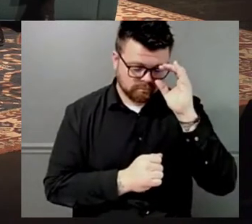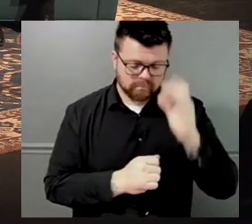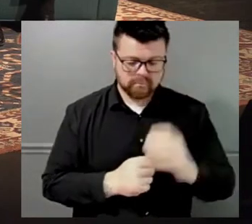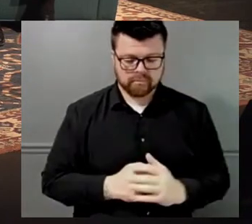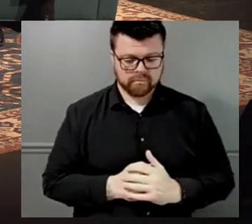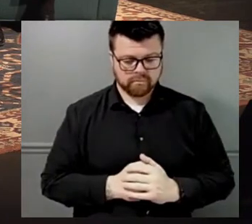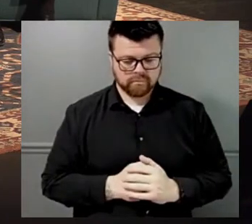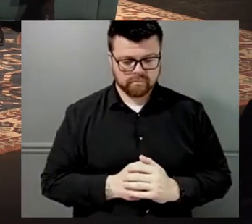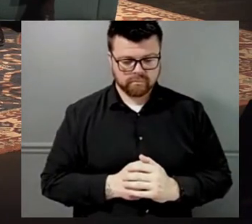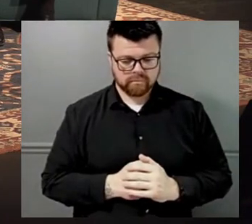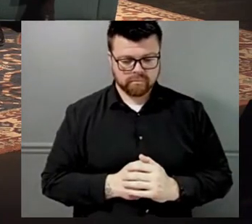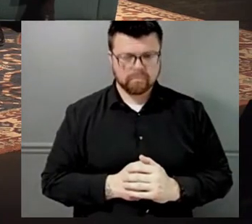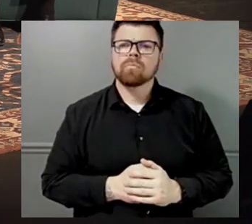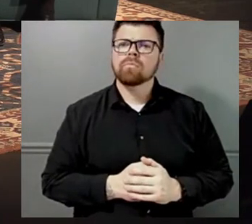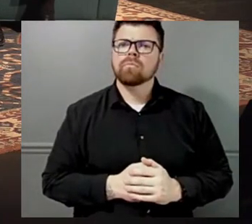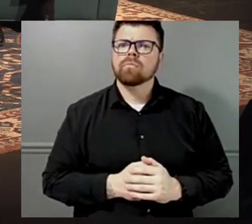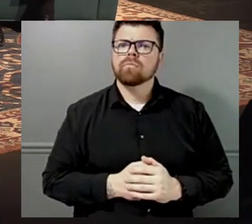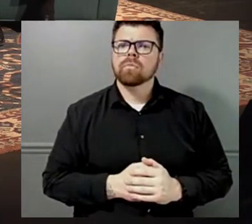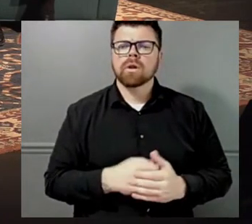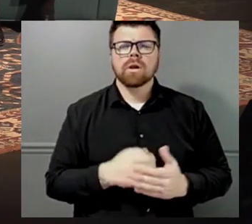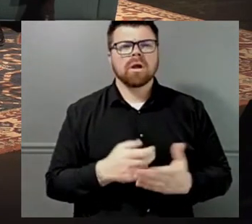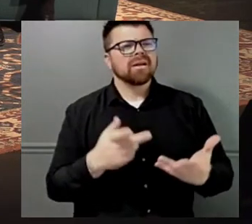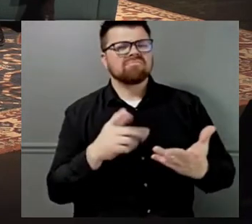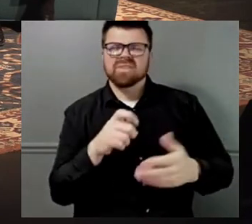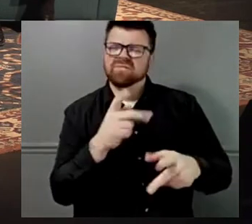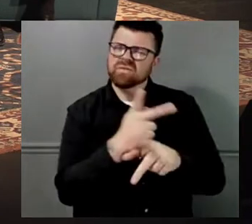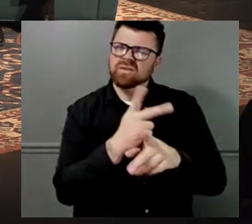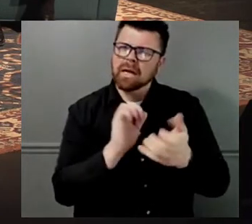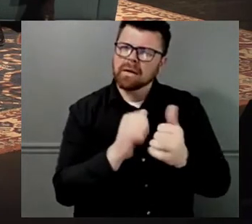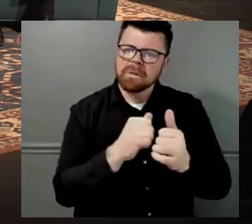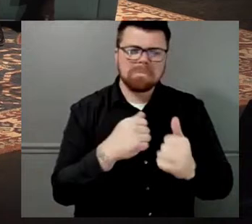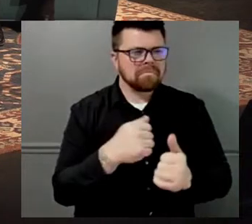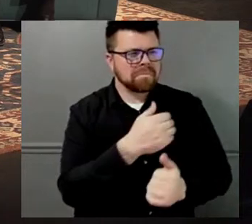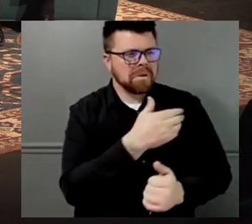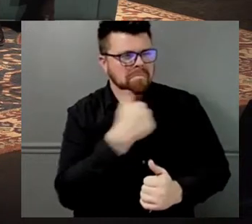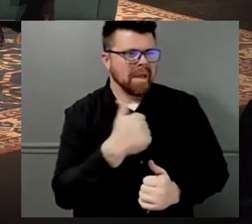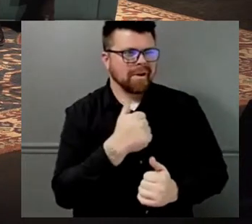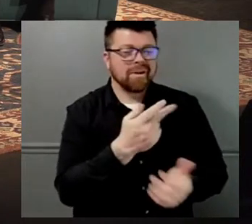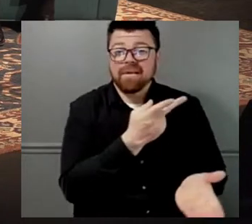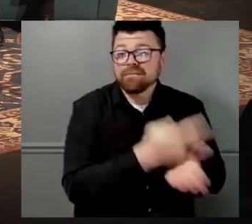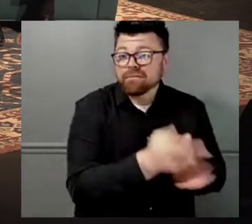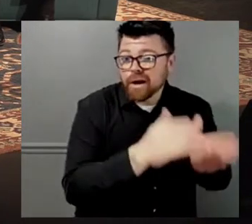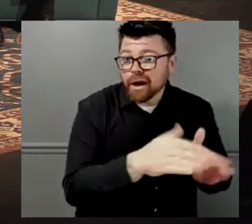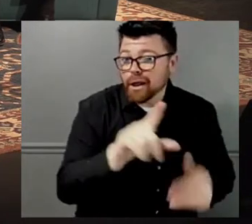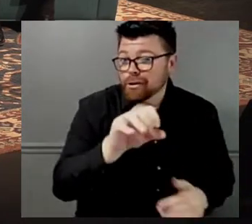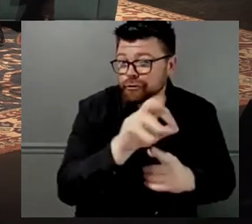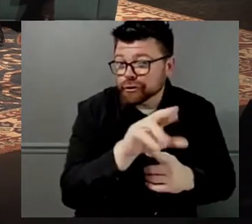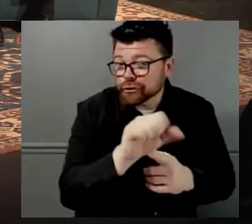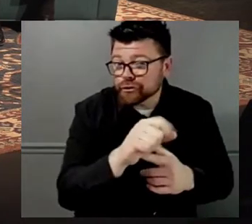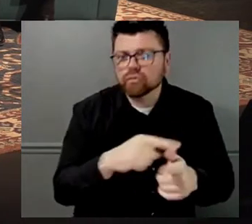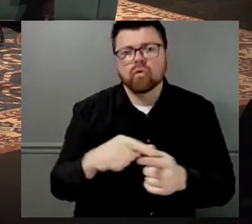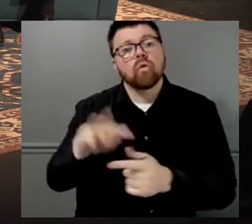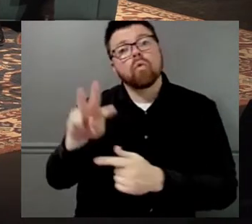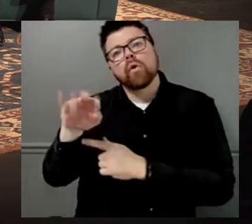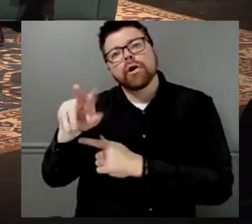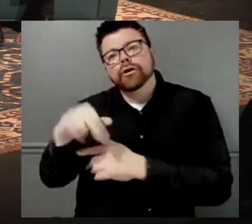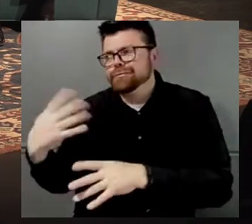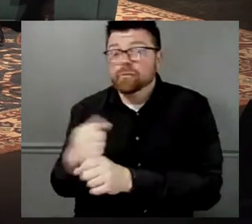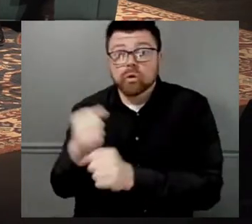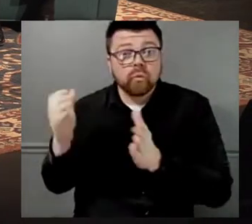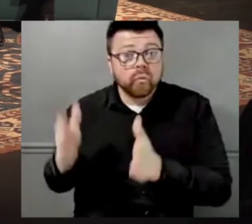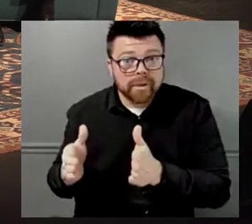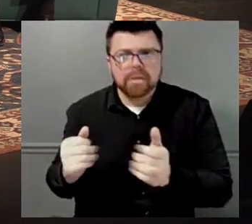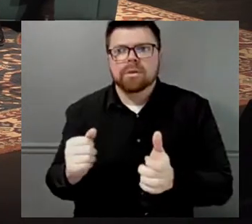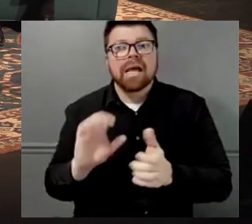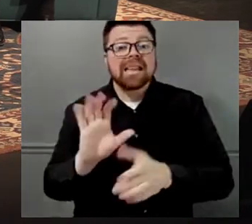both how to be better losers and better winners in the case of a setting where you are continually having to deal with